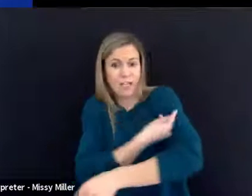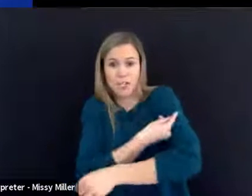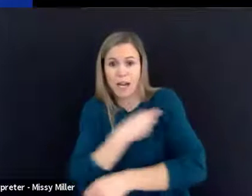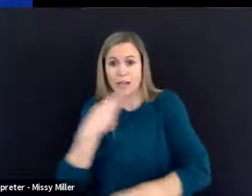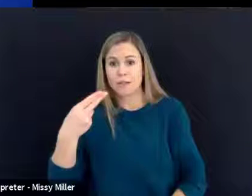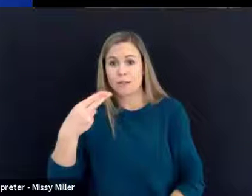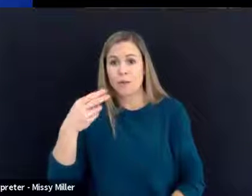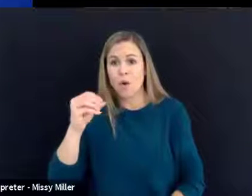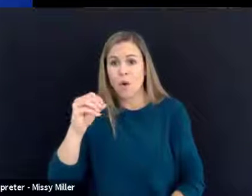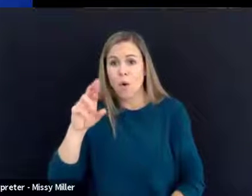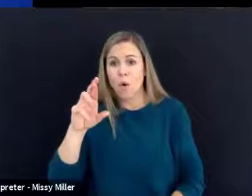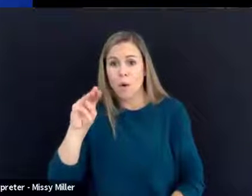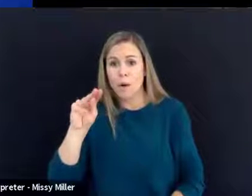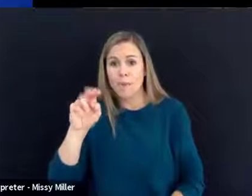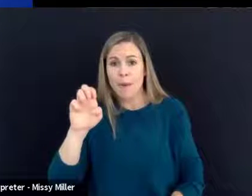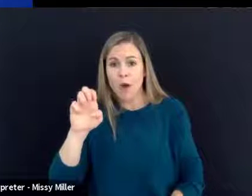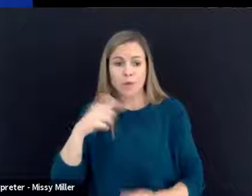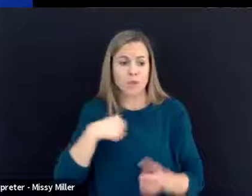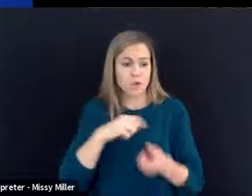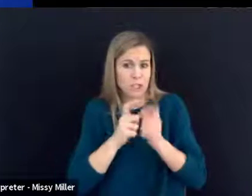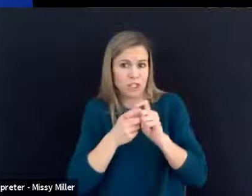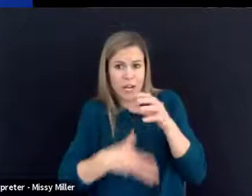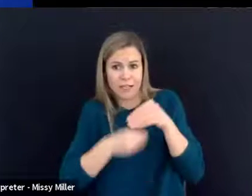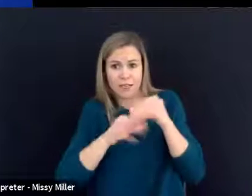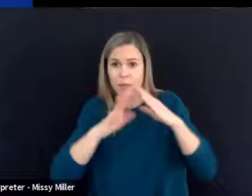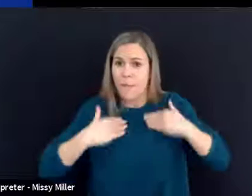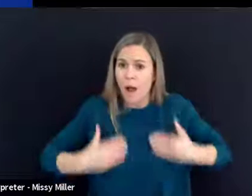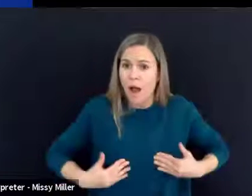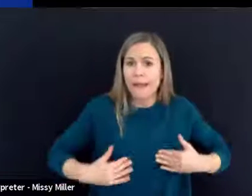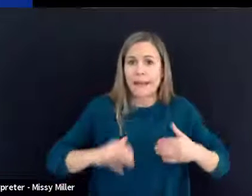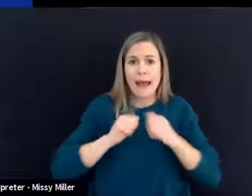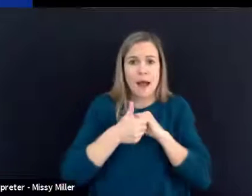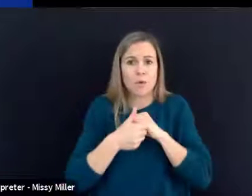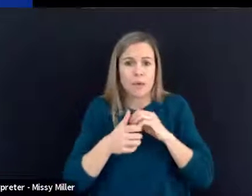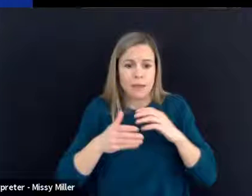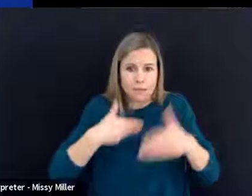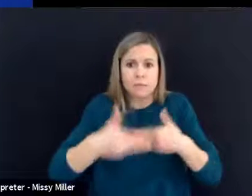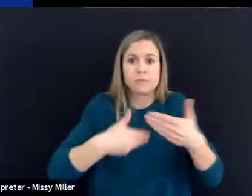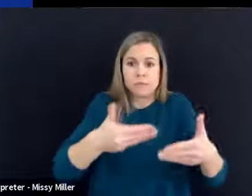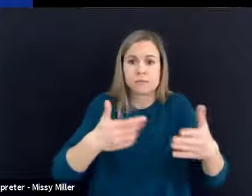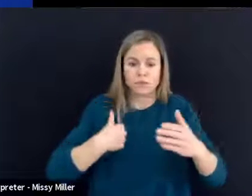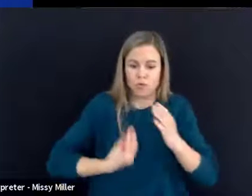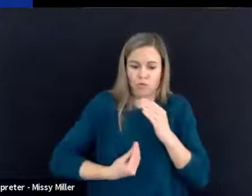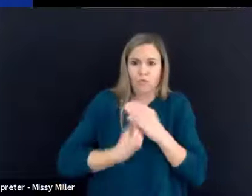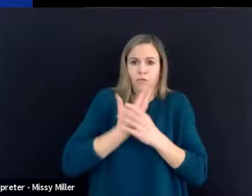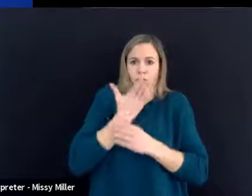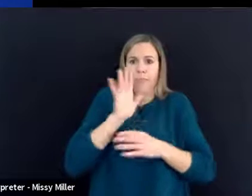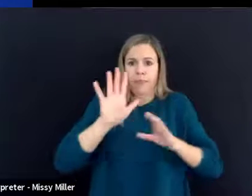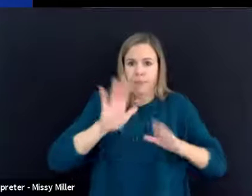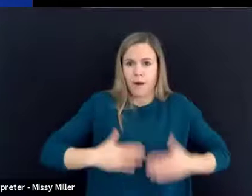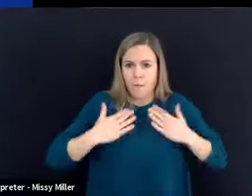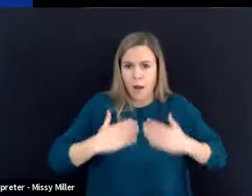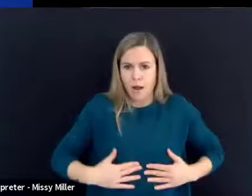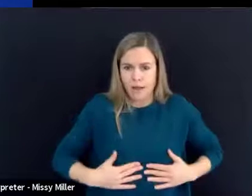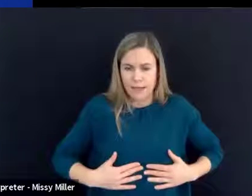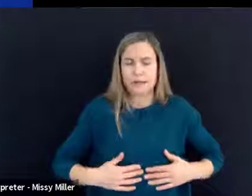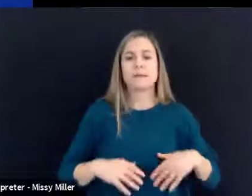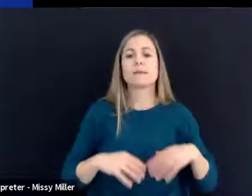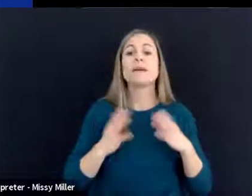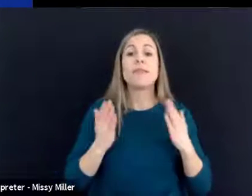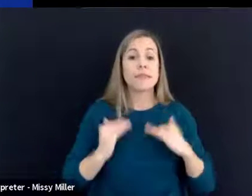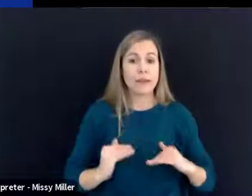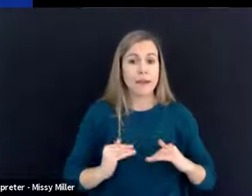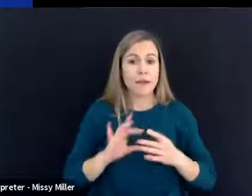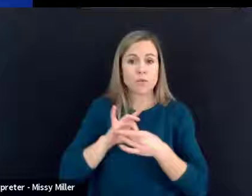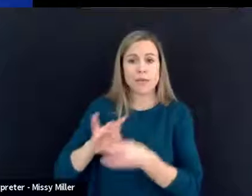What do we want to do? Because we have to deal with this issue of puberty. And then just in